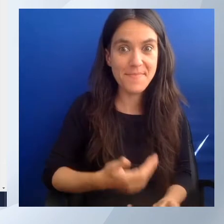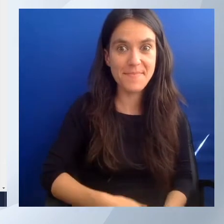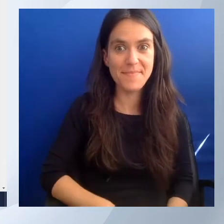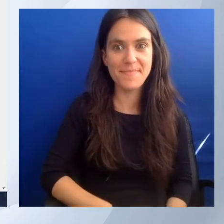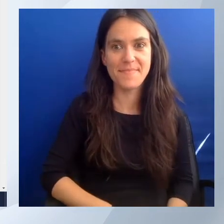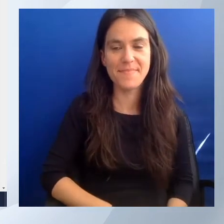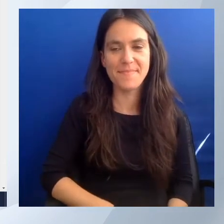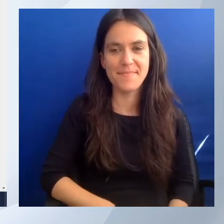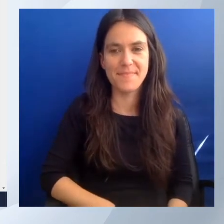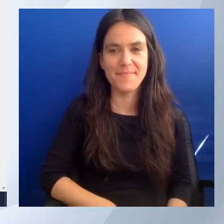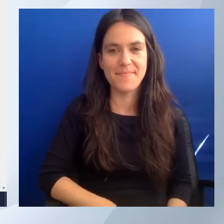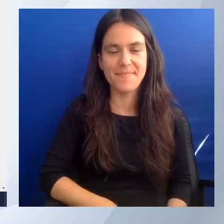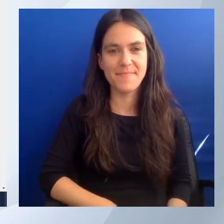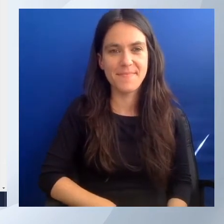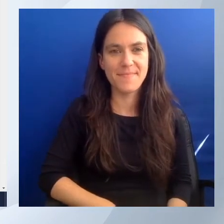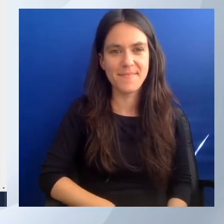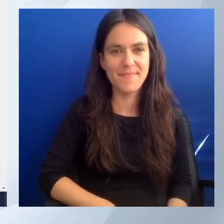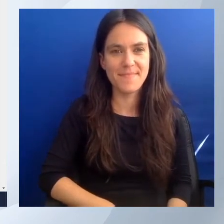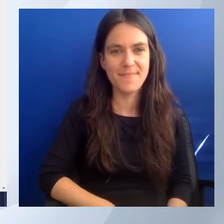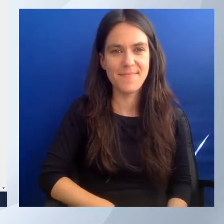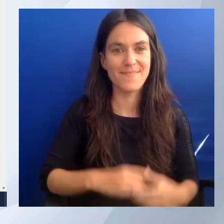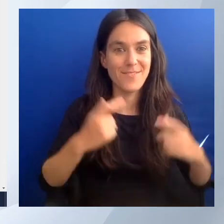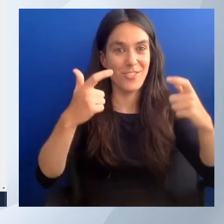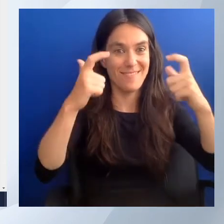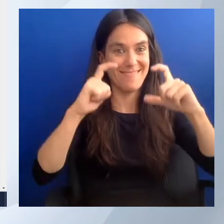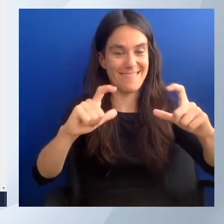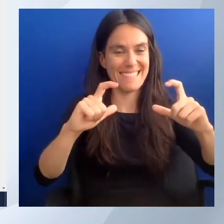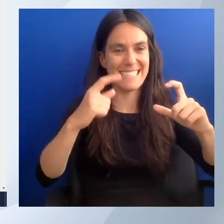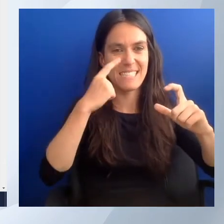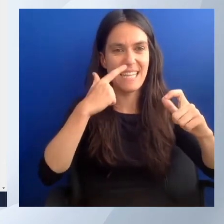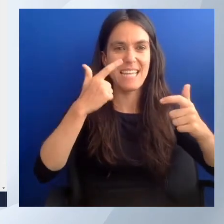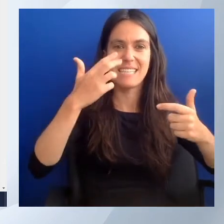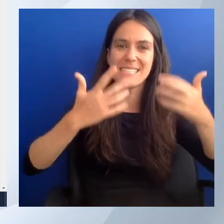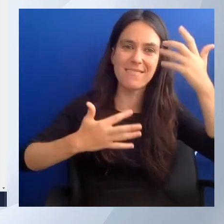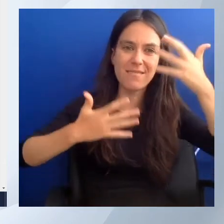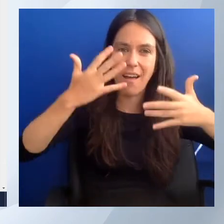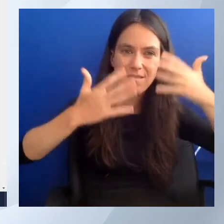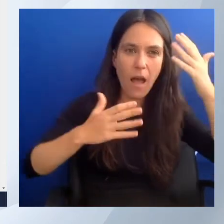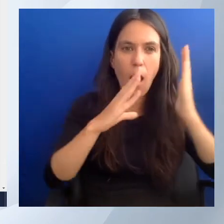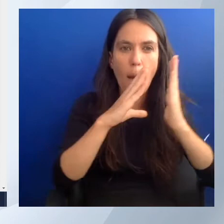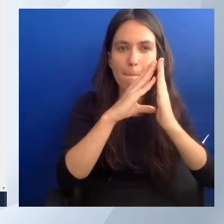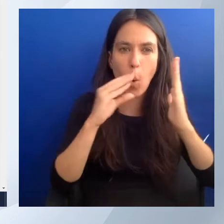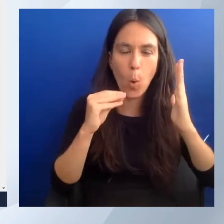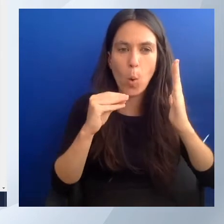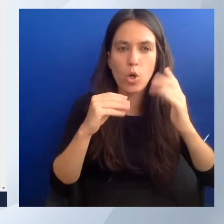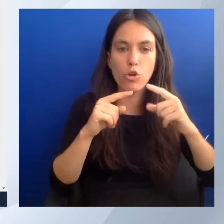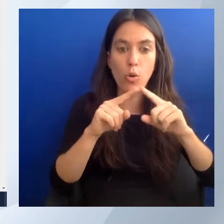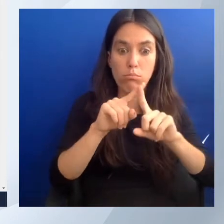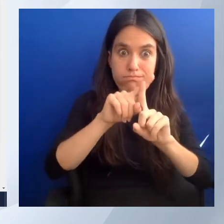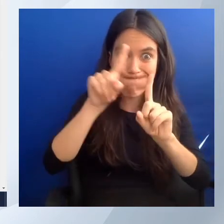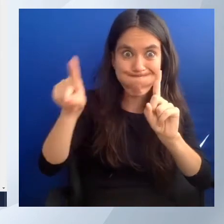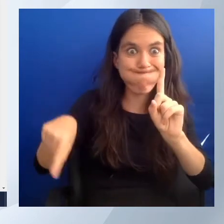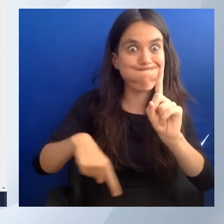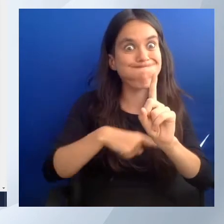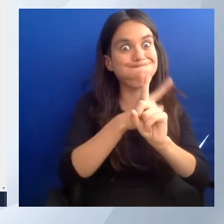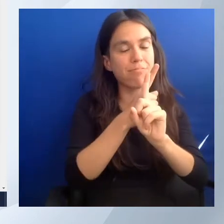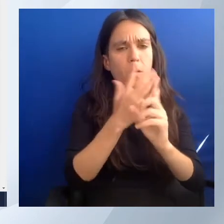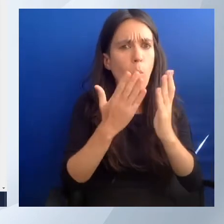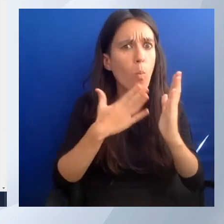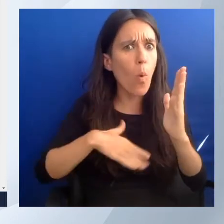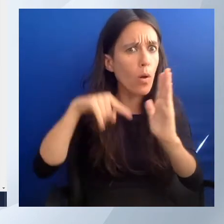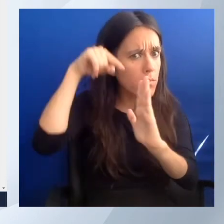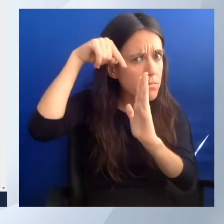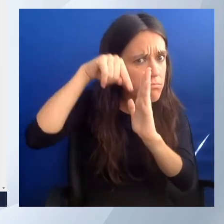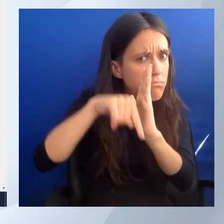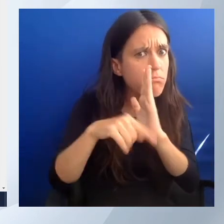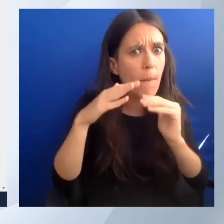So this first bit of the notebook is actually loading up the model, loading up the data sets. If you're interested in all the details, I suggest